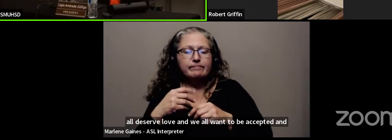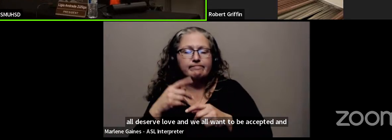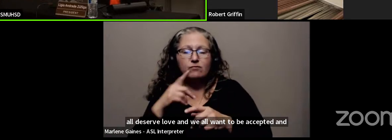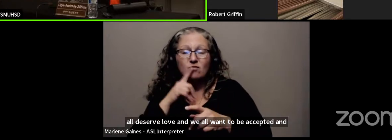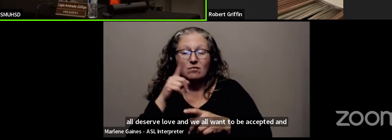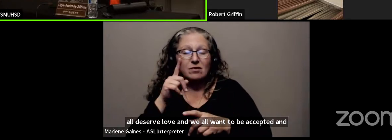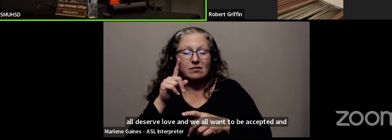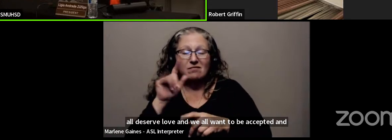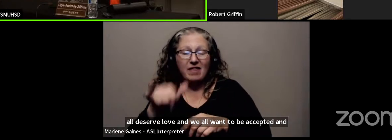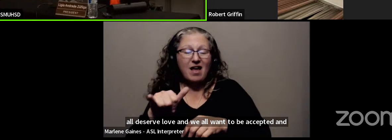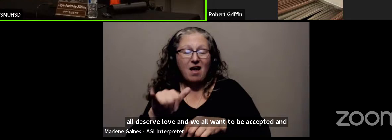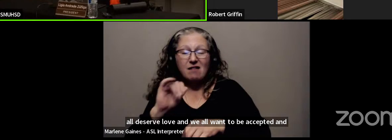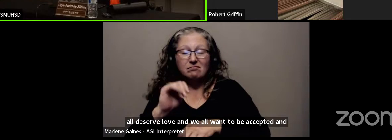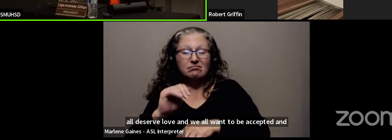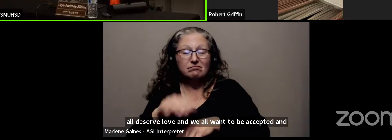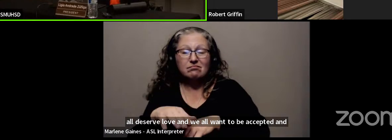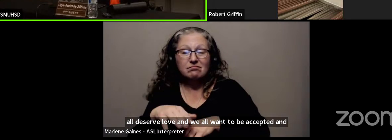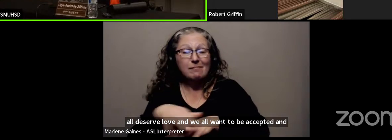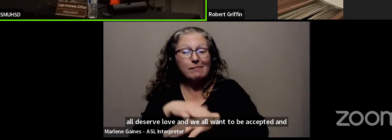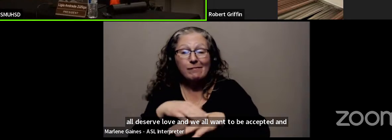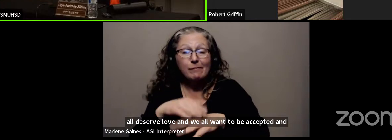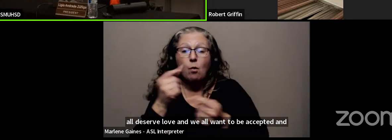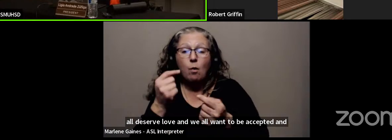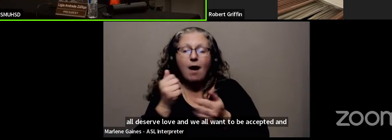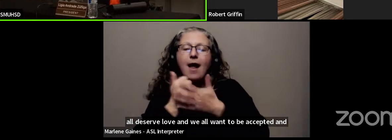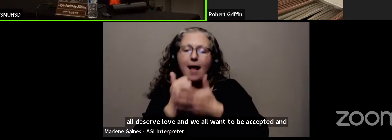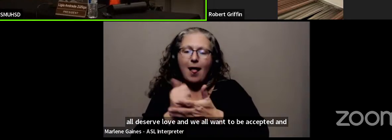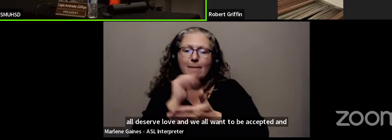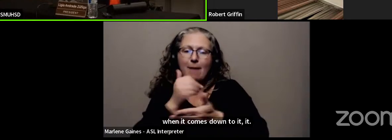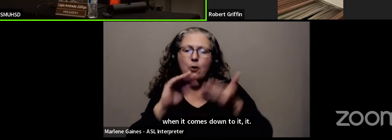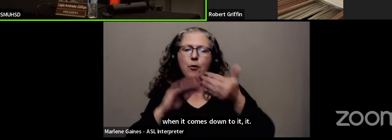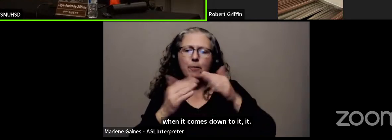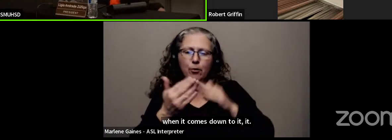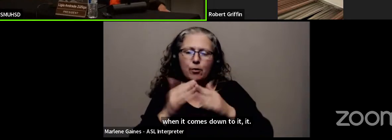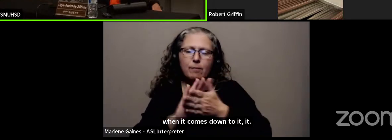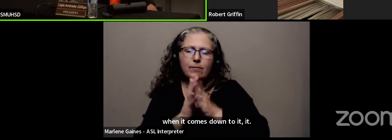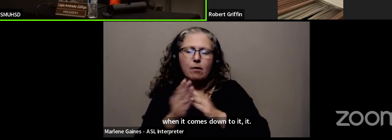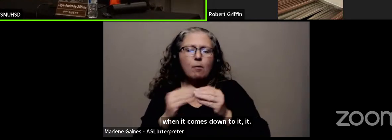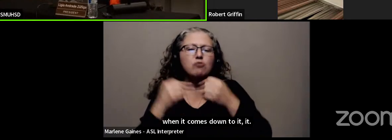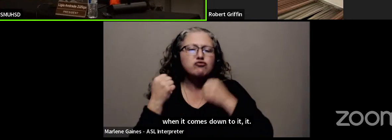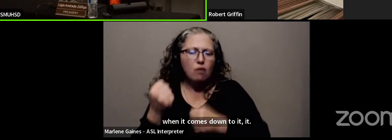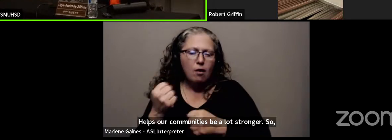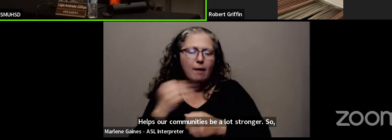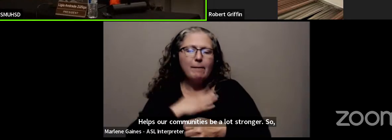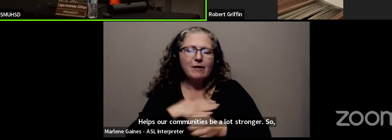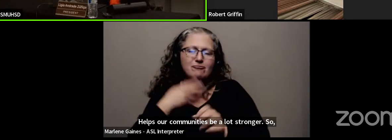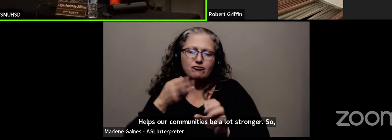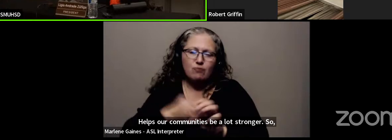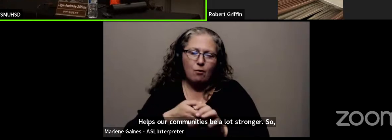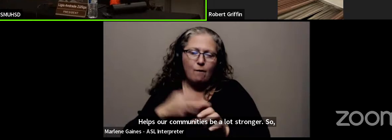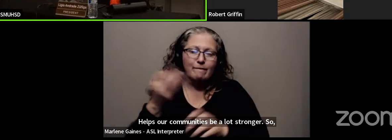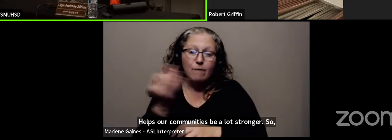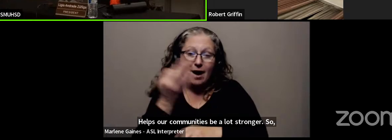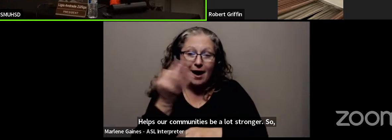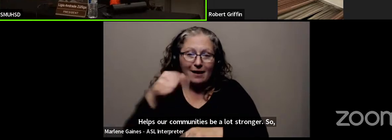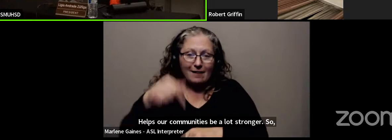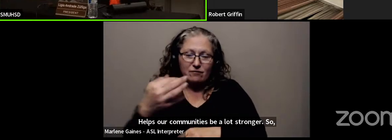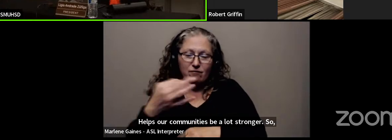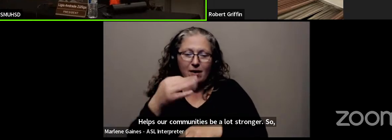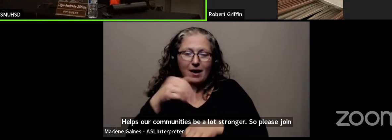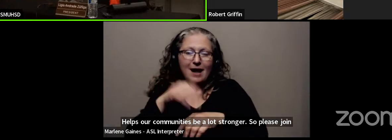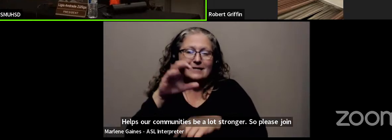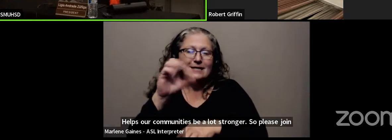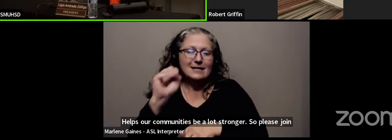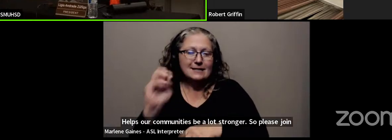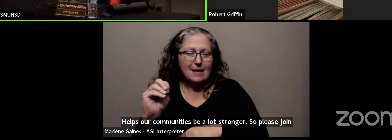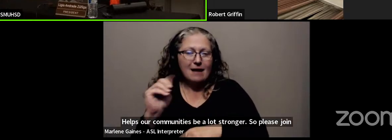it, it helps our communities be a lot stronger. So please join us this Friday at CSM.